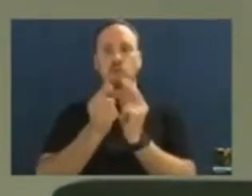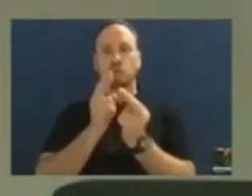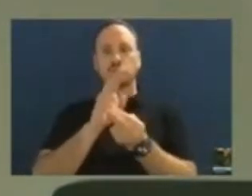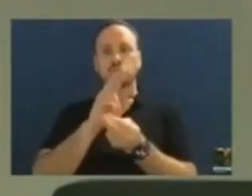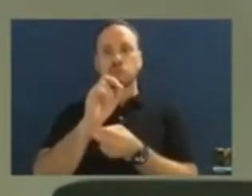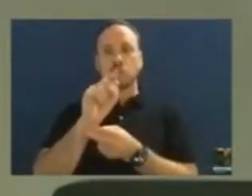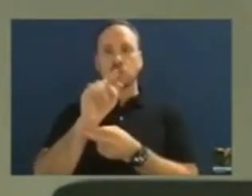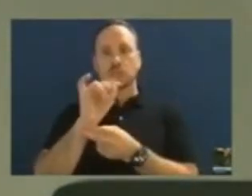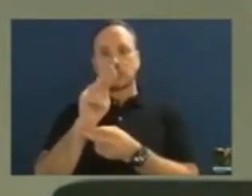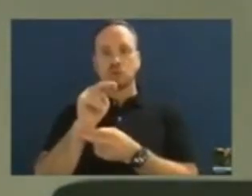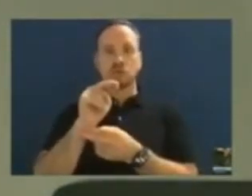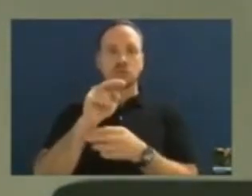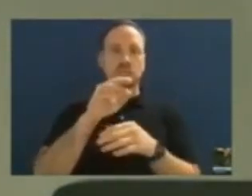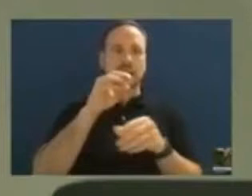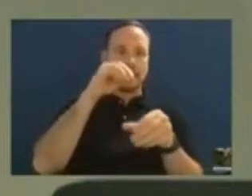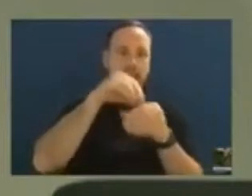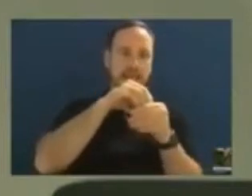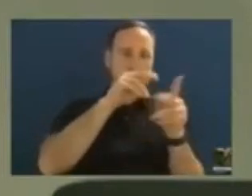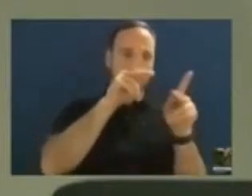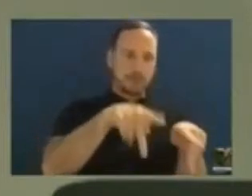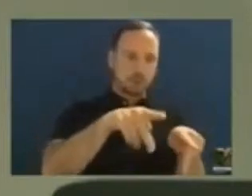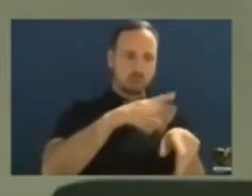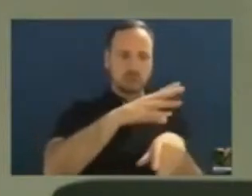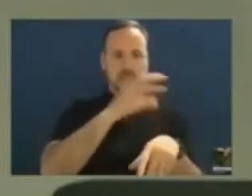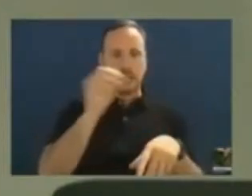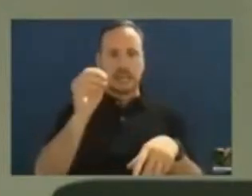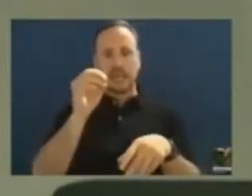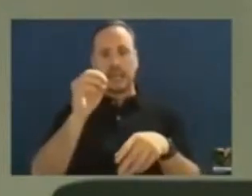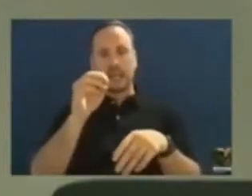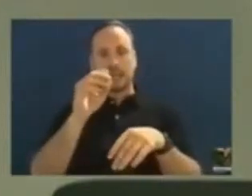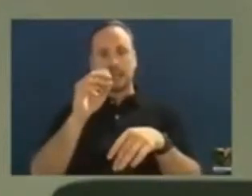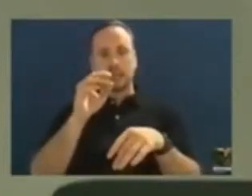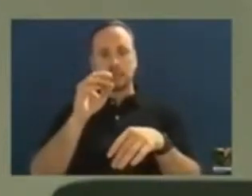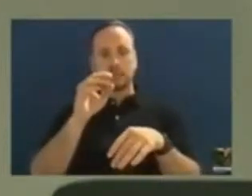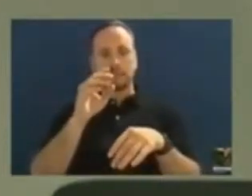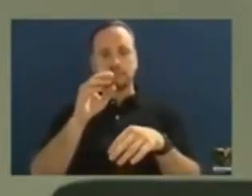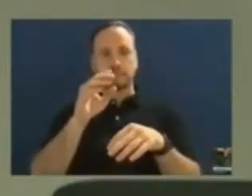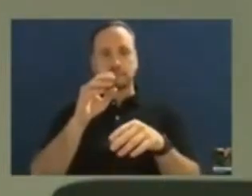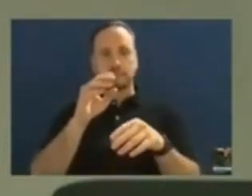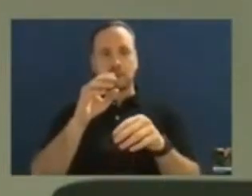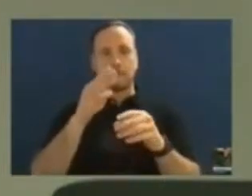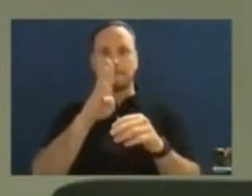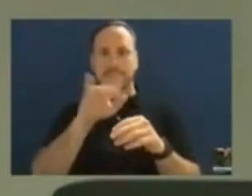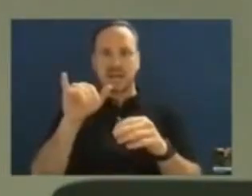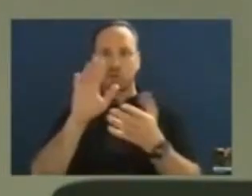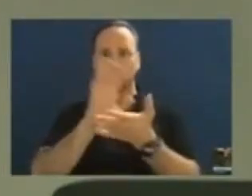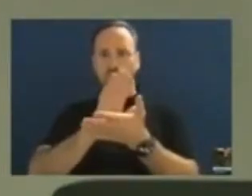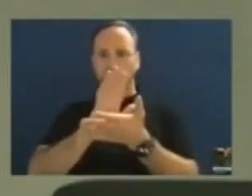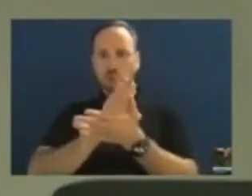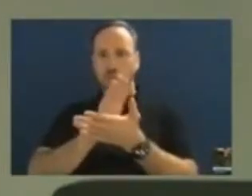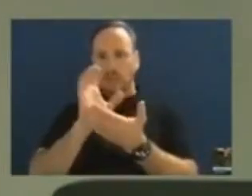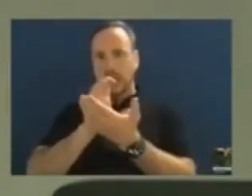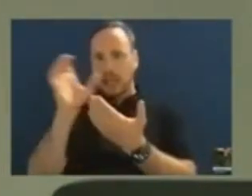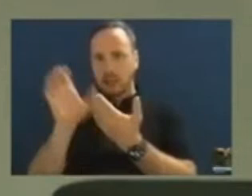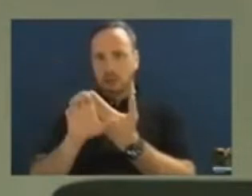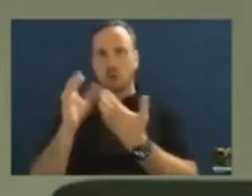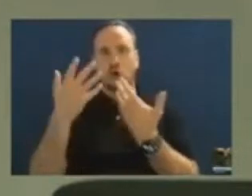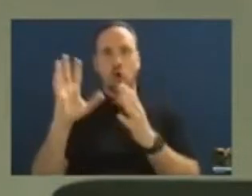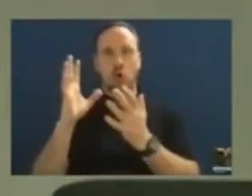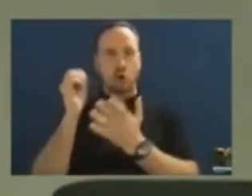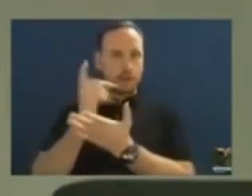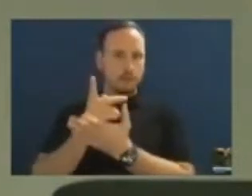as outlined in the school calendar previously approved by the board on July